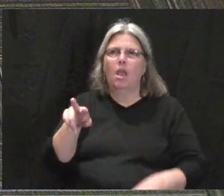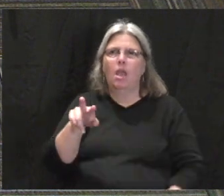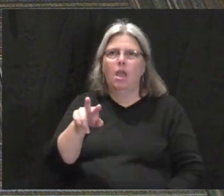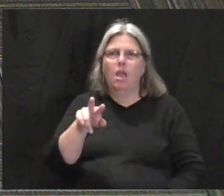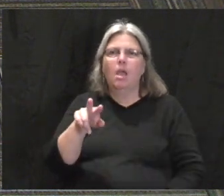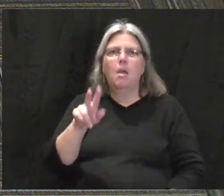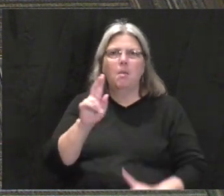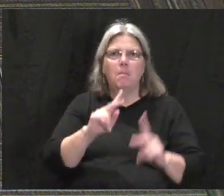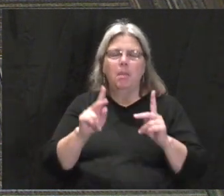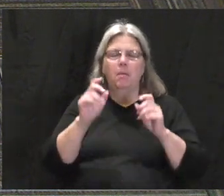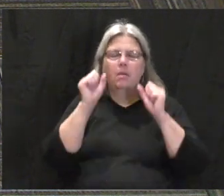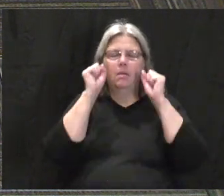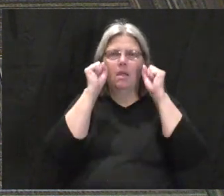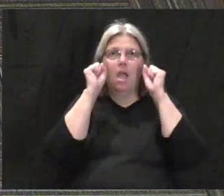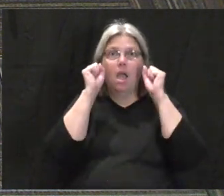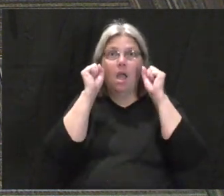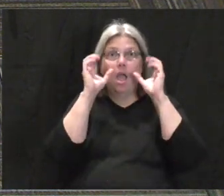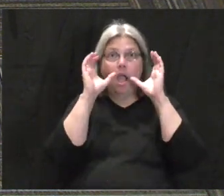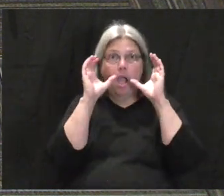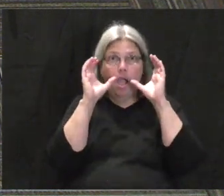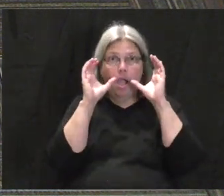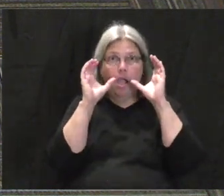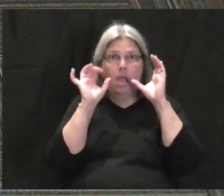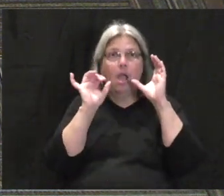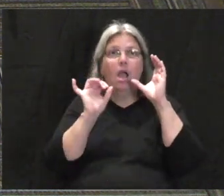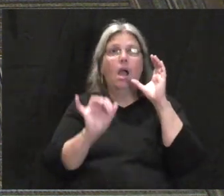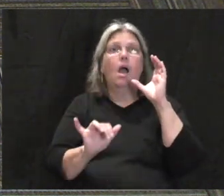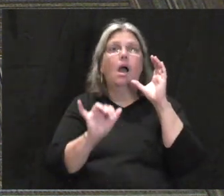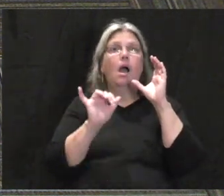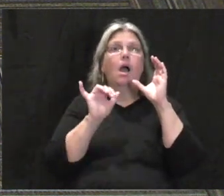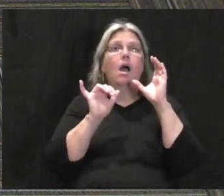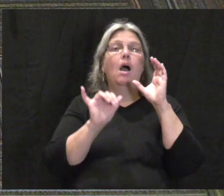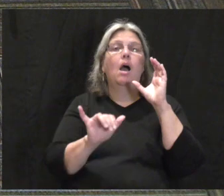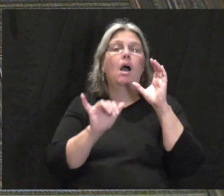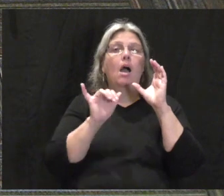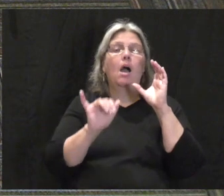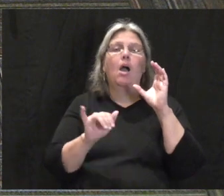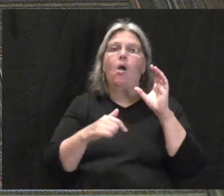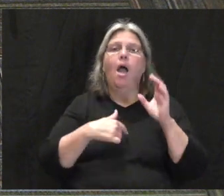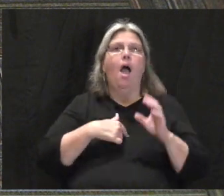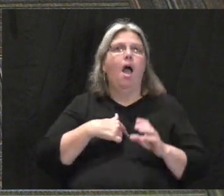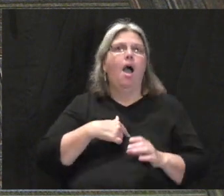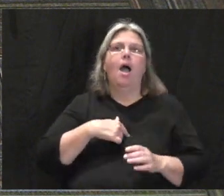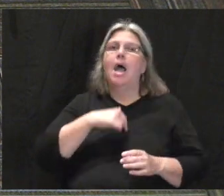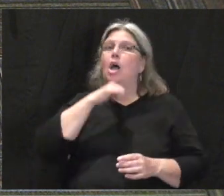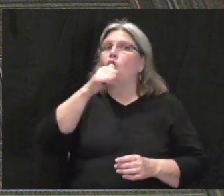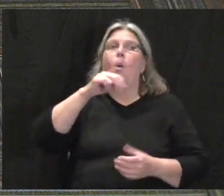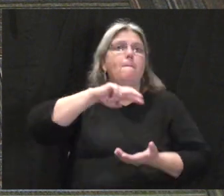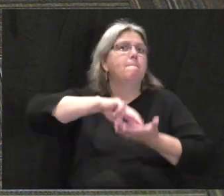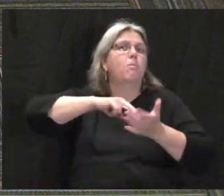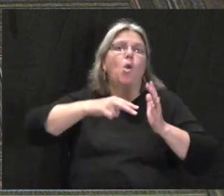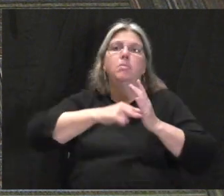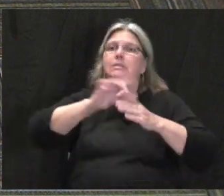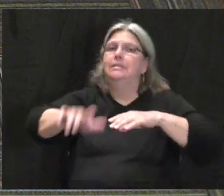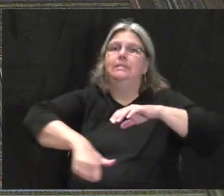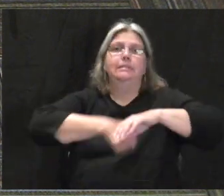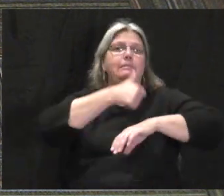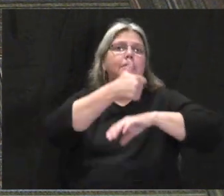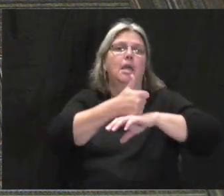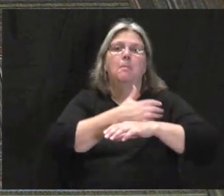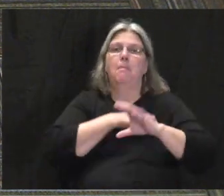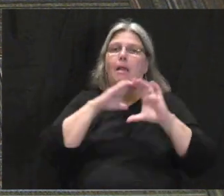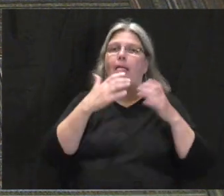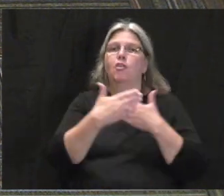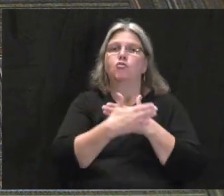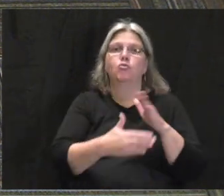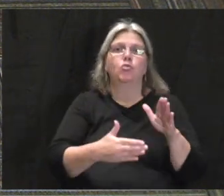it singles people out. You know, I don't want to call someone out. We also learned a lot just about historically about why things, you